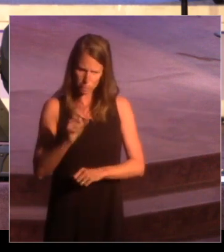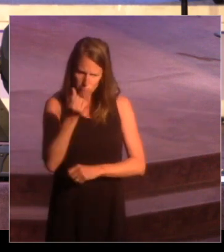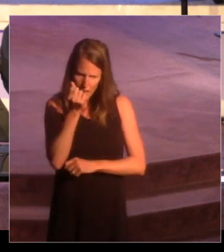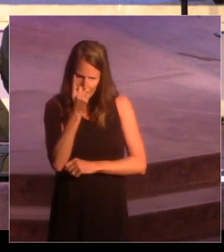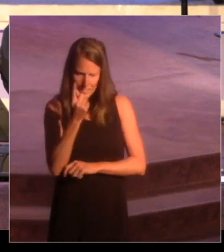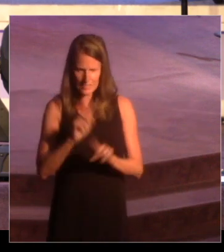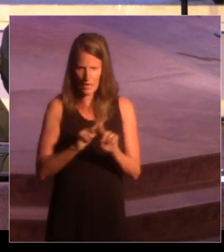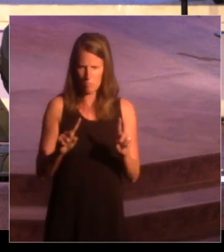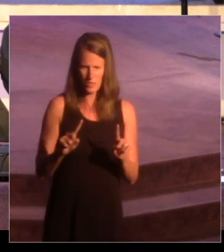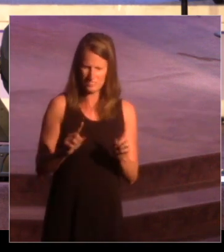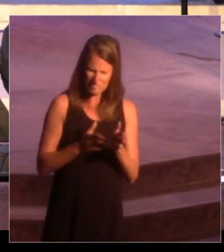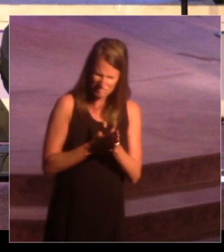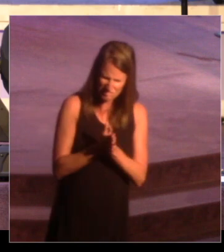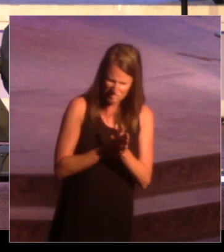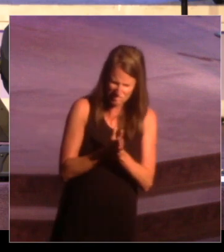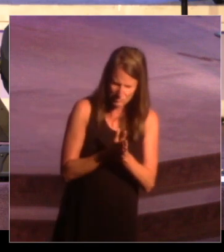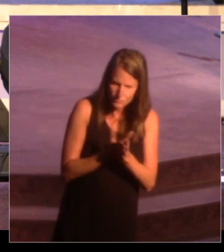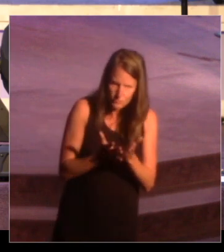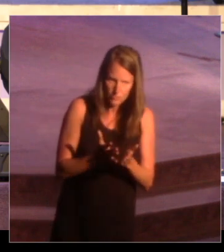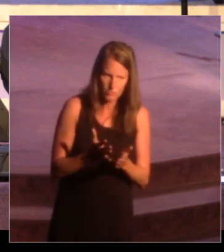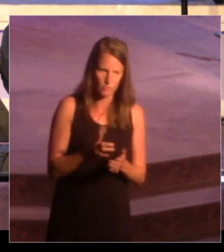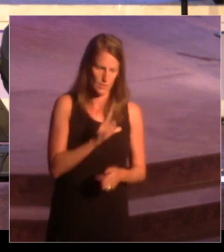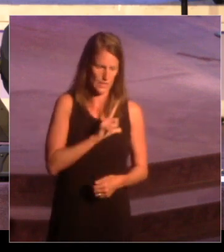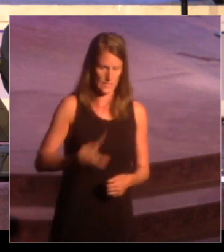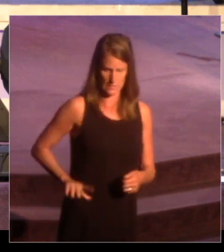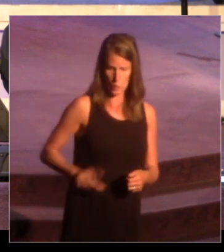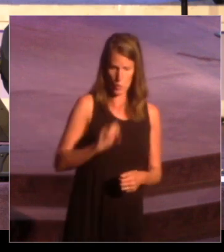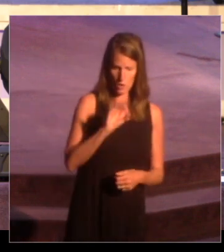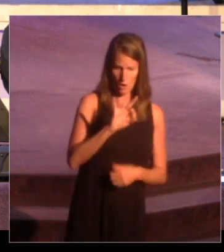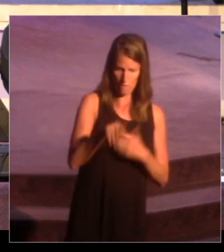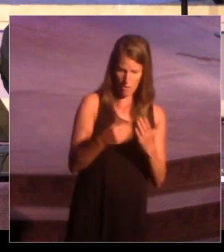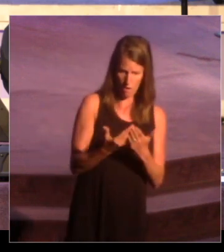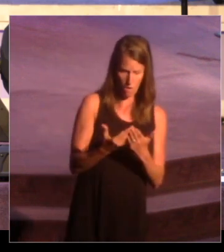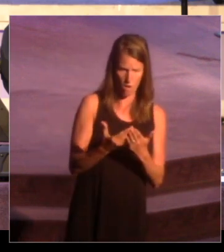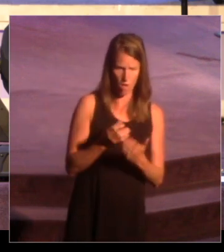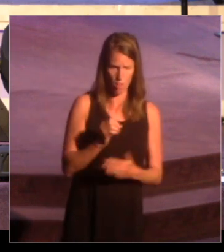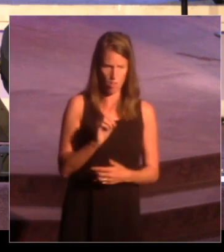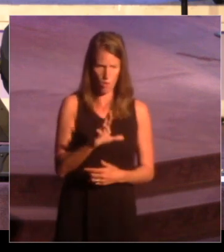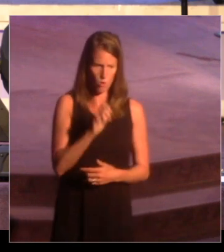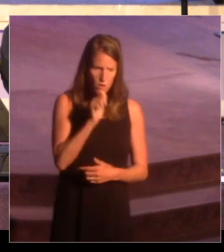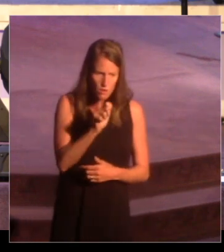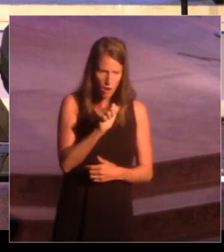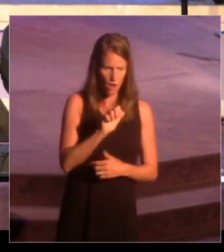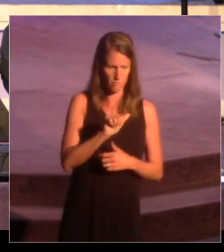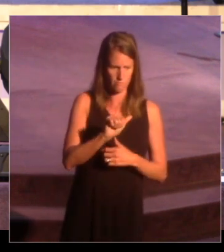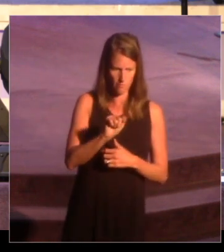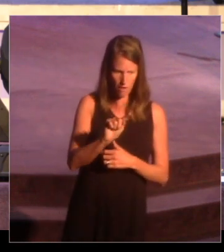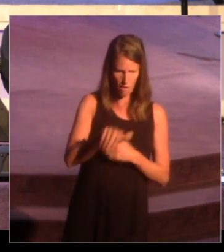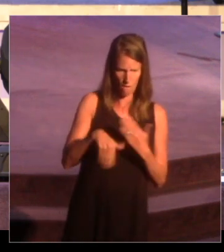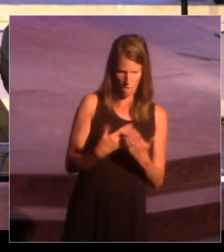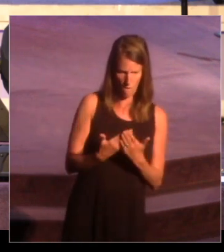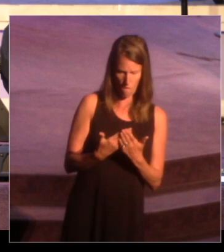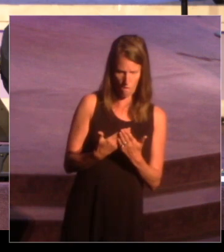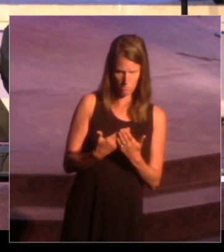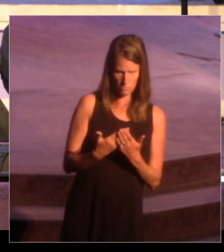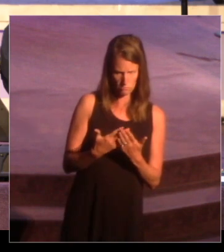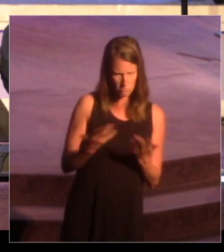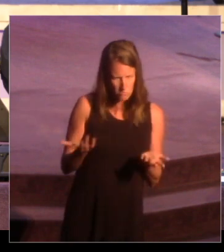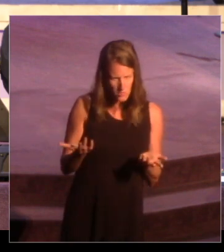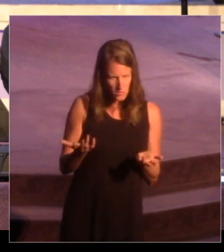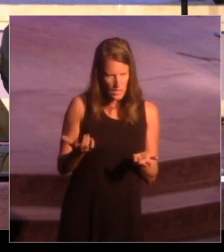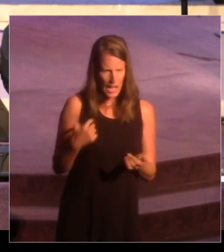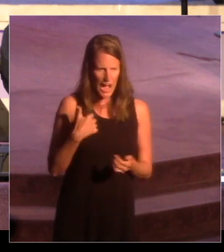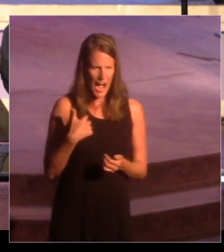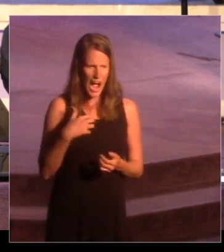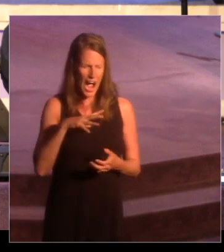motivation. Here's what I heard. "Jesus is either Lord of all or he's not Lord at all, so get in line, you idiot. Or so stop being dumb.